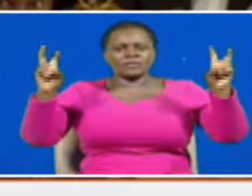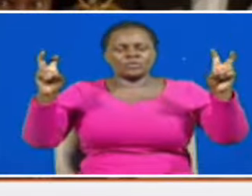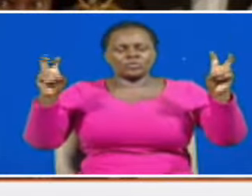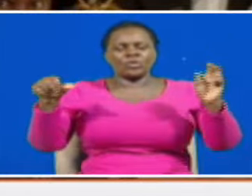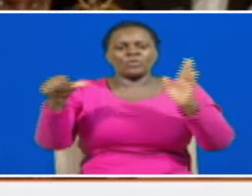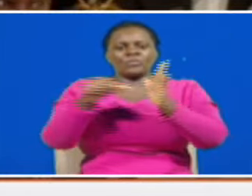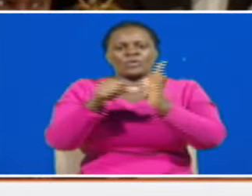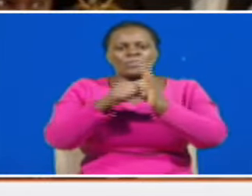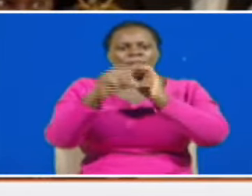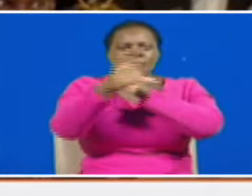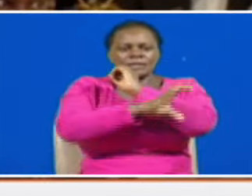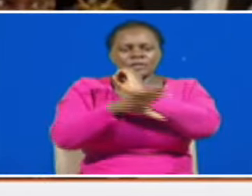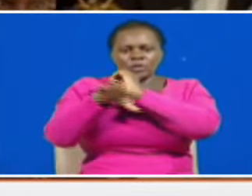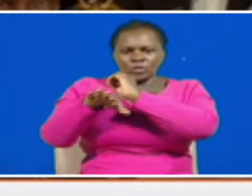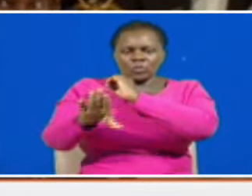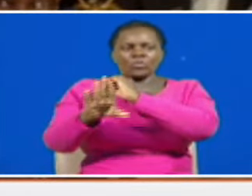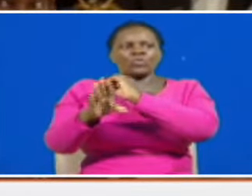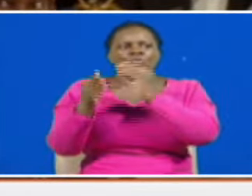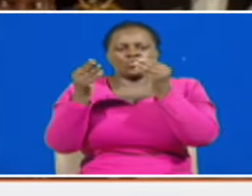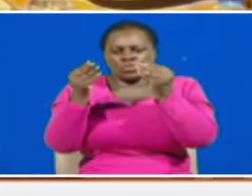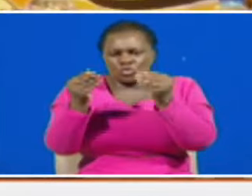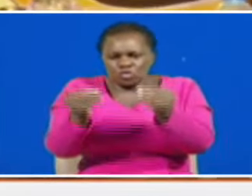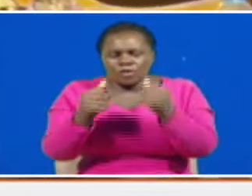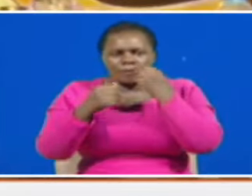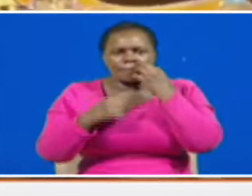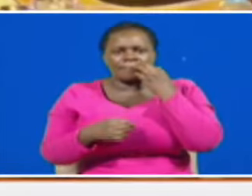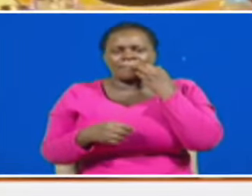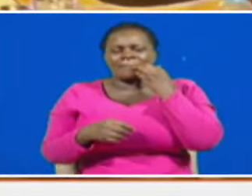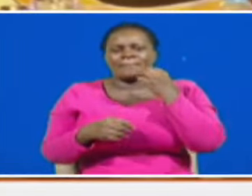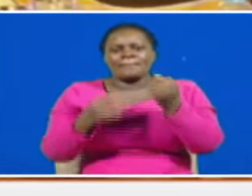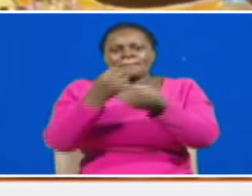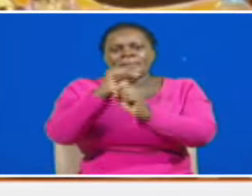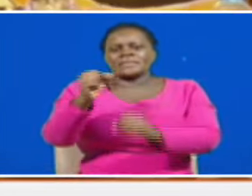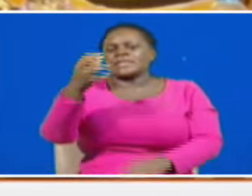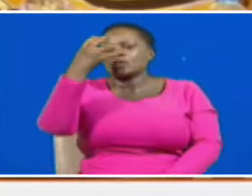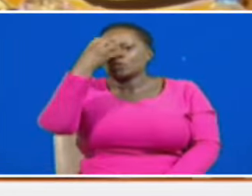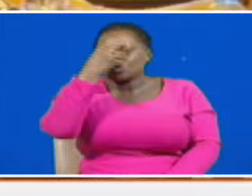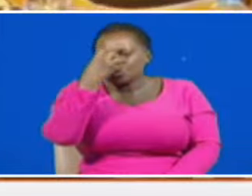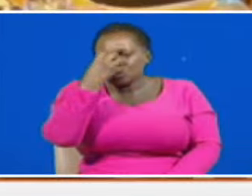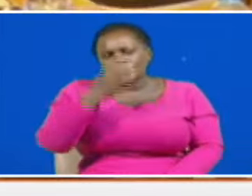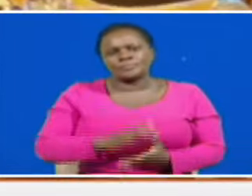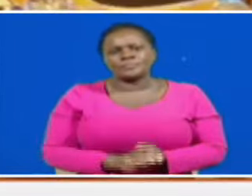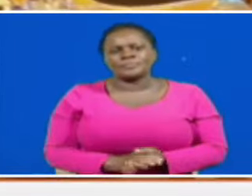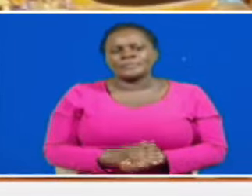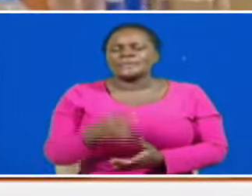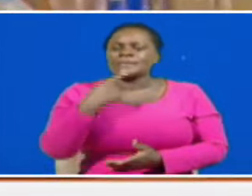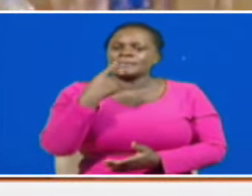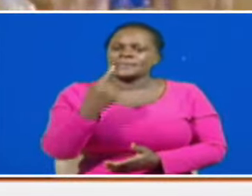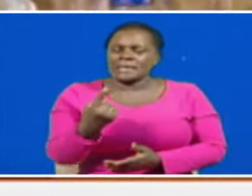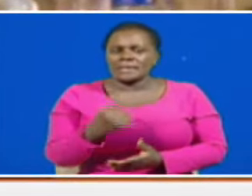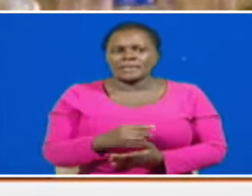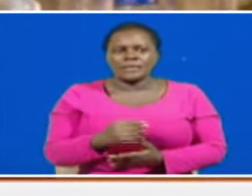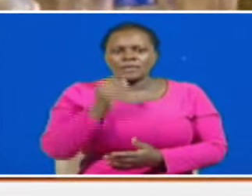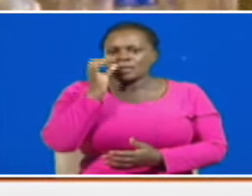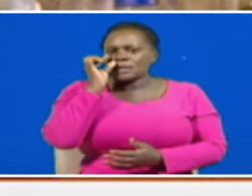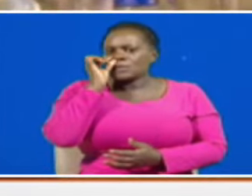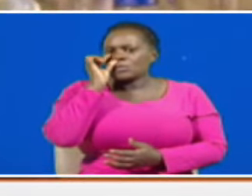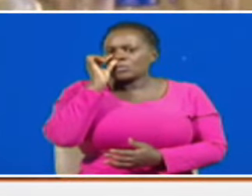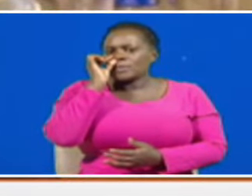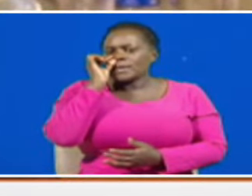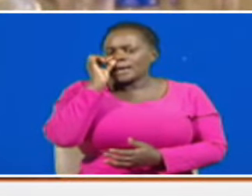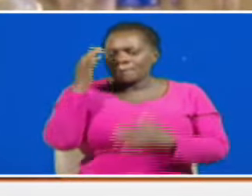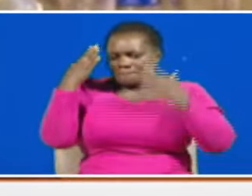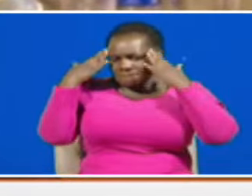ailing this country, Your Excellency, you've been able to resolve them. On his part, President William Ruto noted that the Nubians, who are